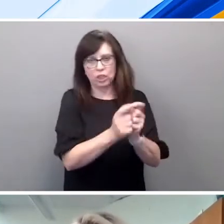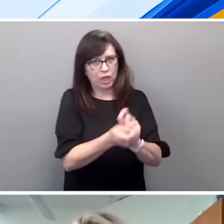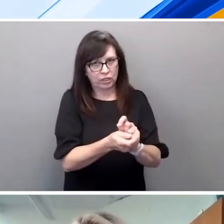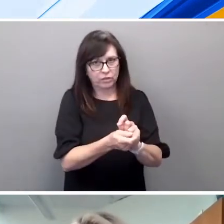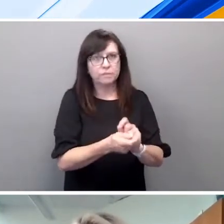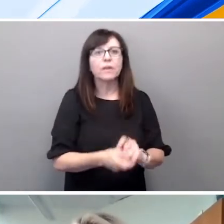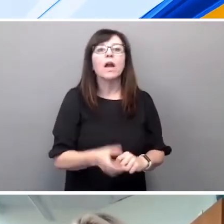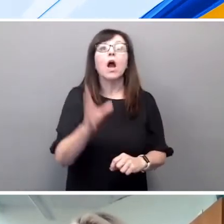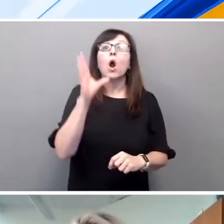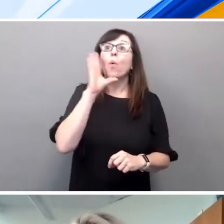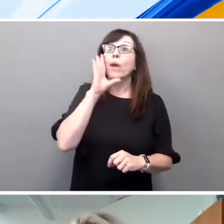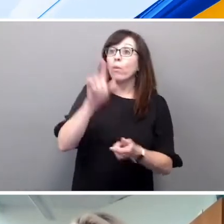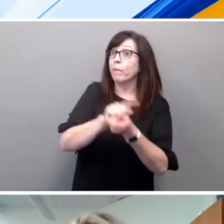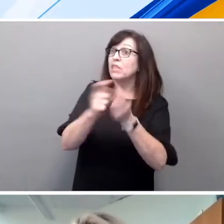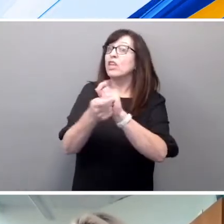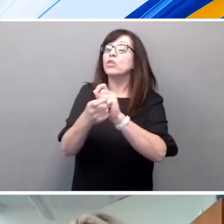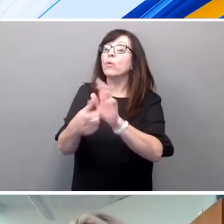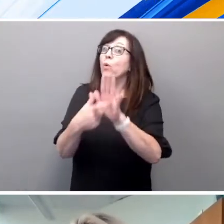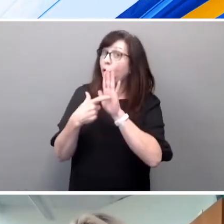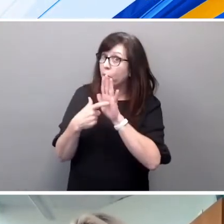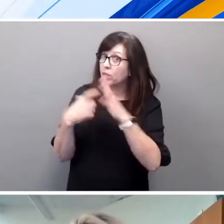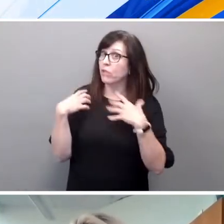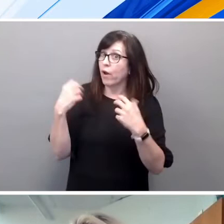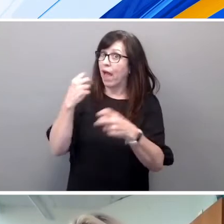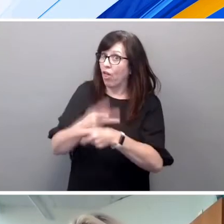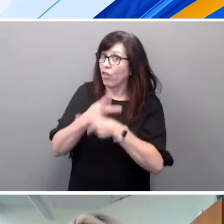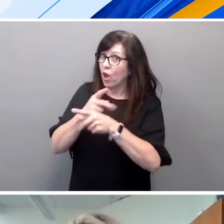the requirements for healthcare workers,